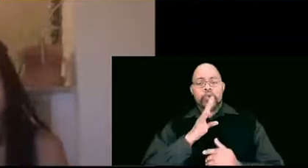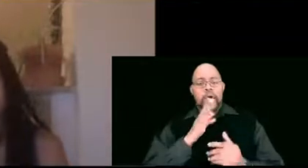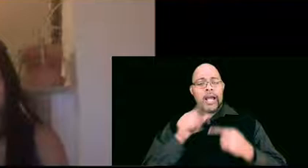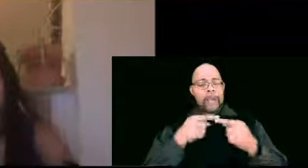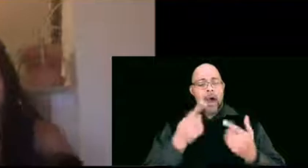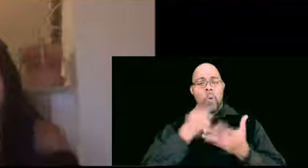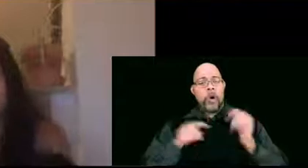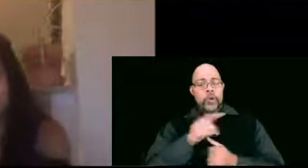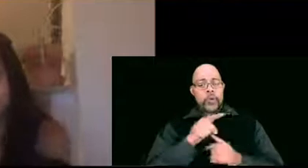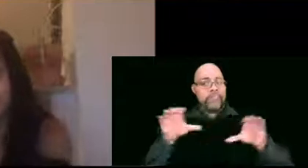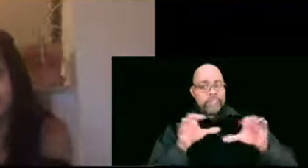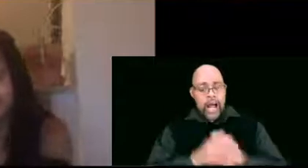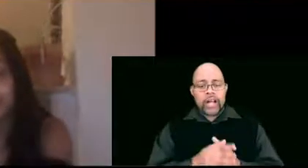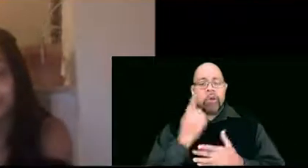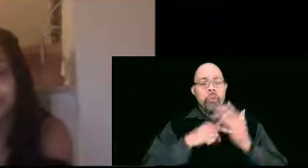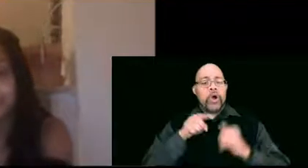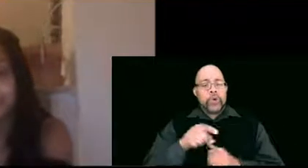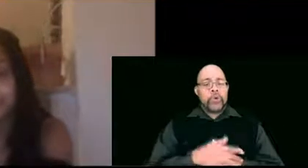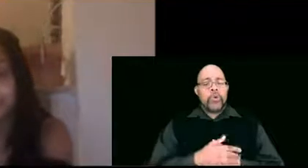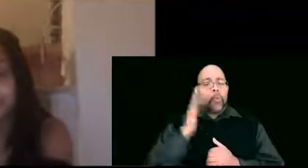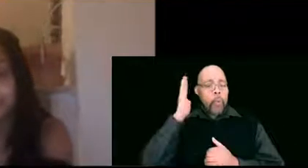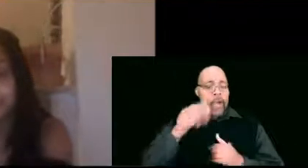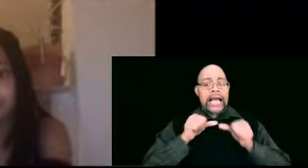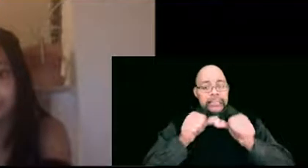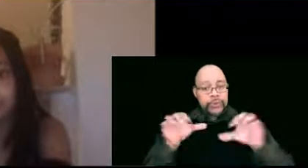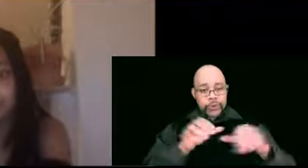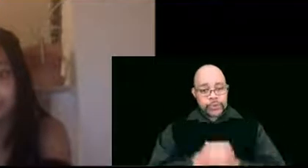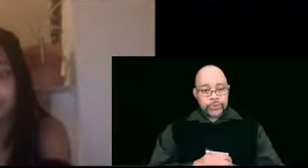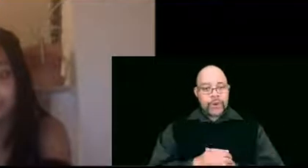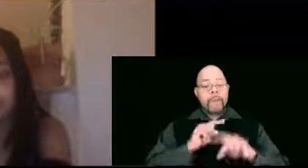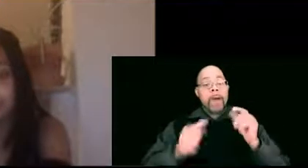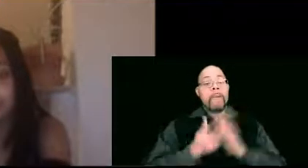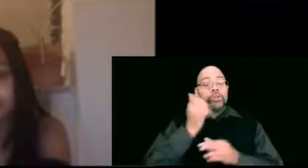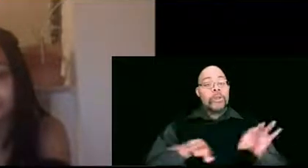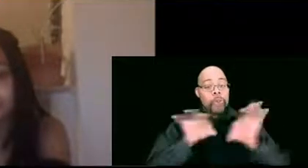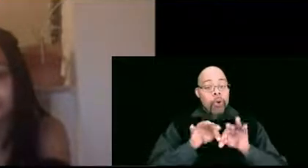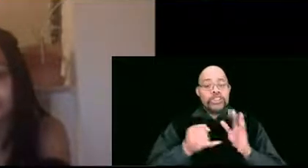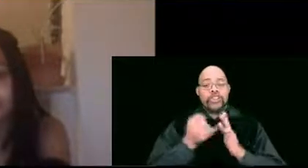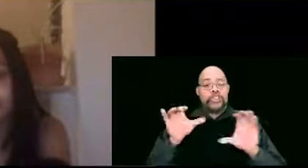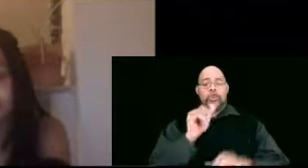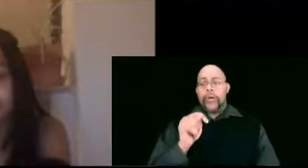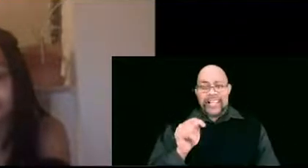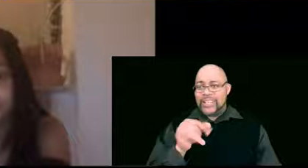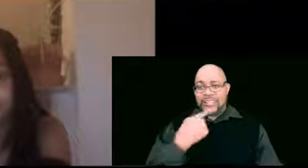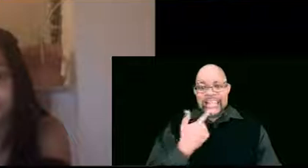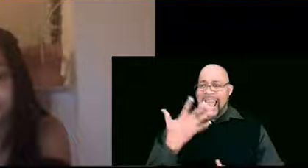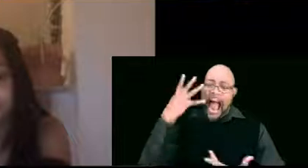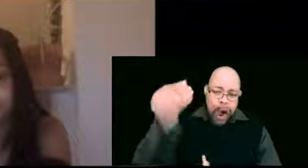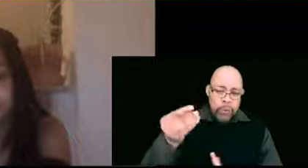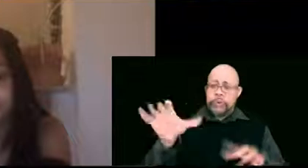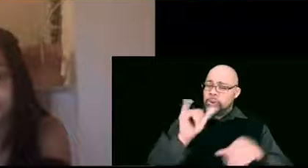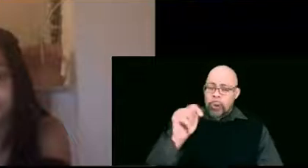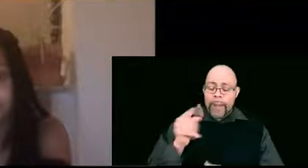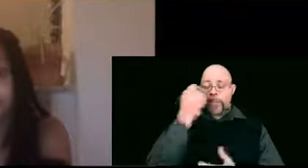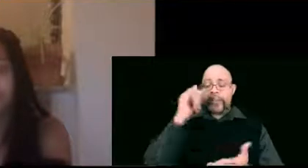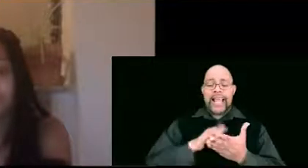like you talking about what you have done and what you are going to continue to do, but most importantly, just do it. Like you said,